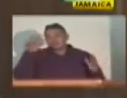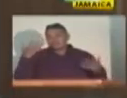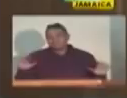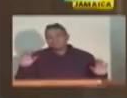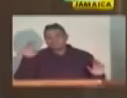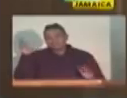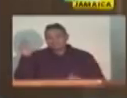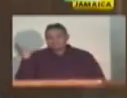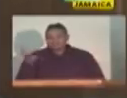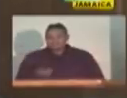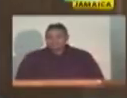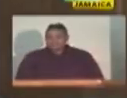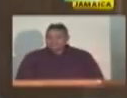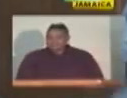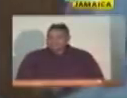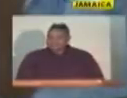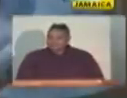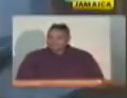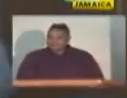May I allow to finish, Mr. Speaker?